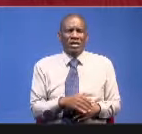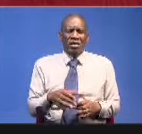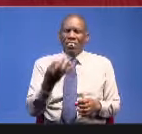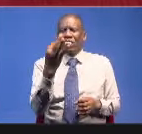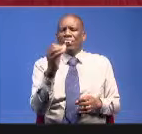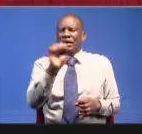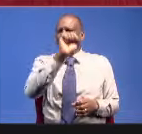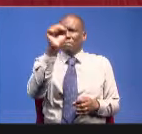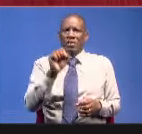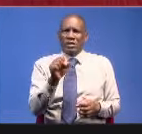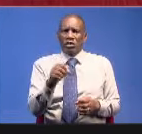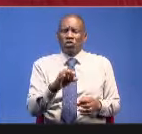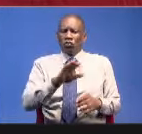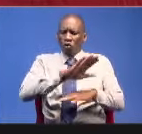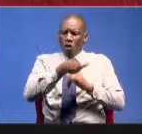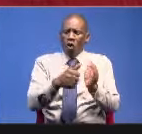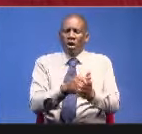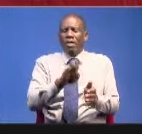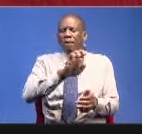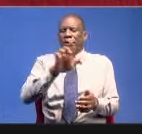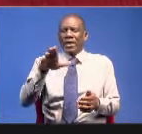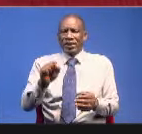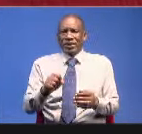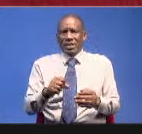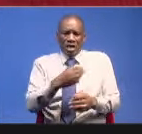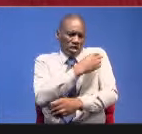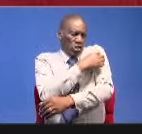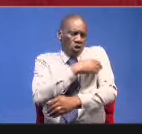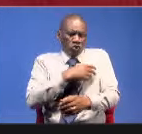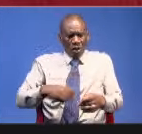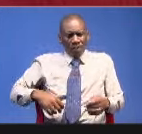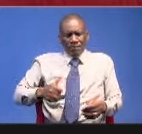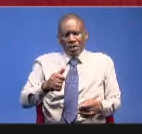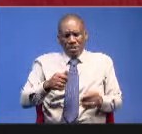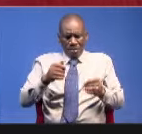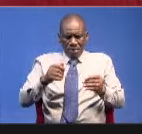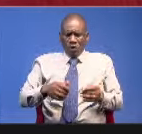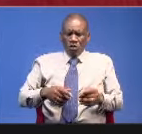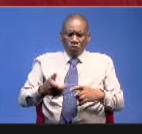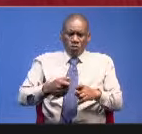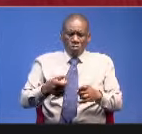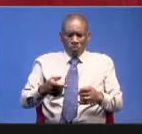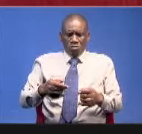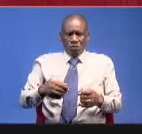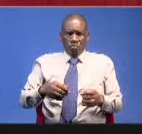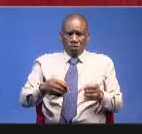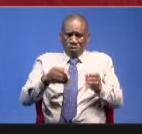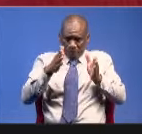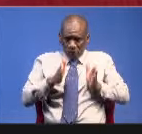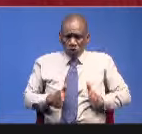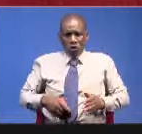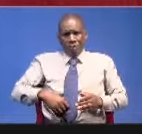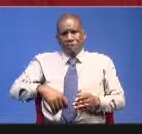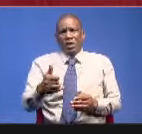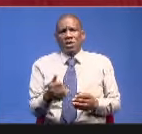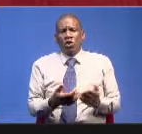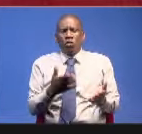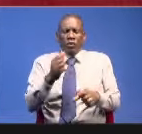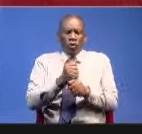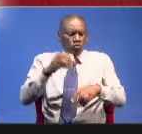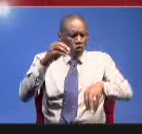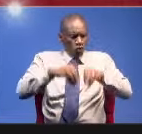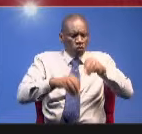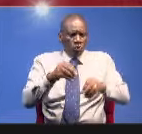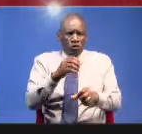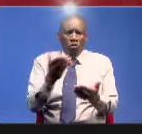of our bills in hospitals are paid out of pocket. And out of pocket is where we do the harambees that we do, is